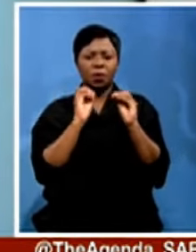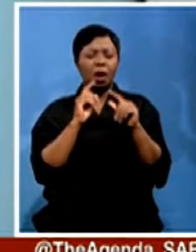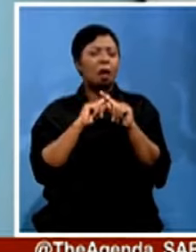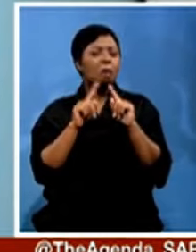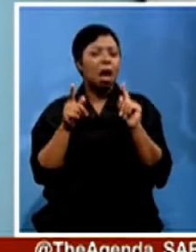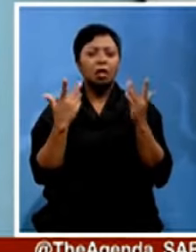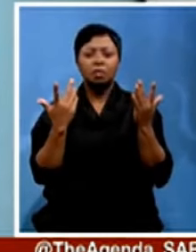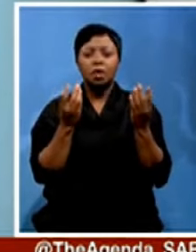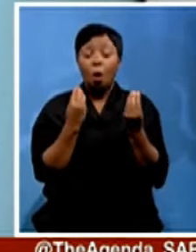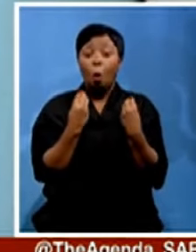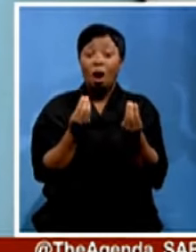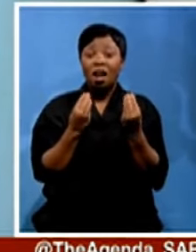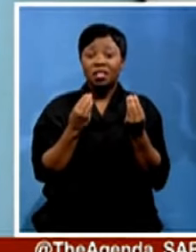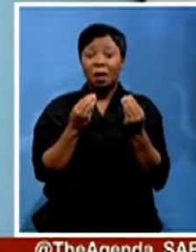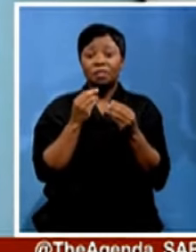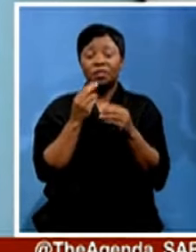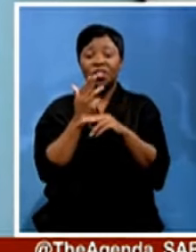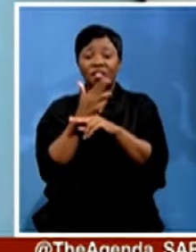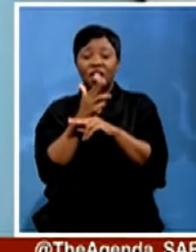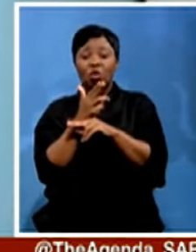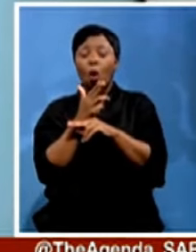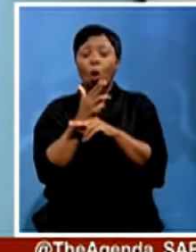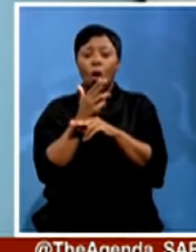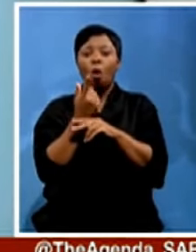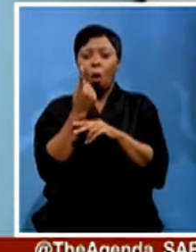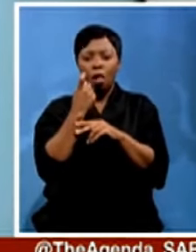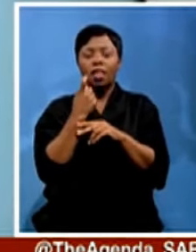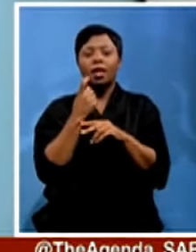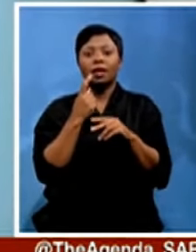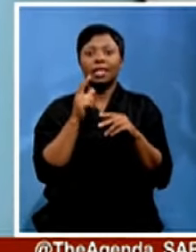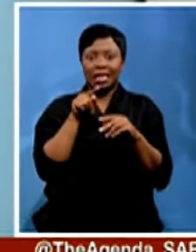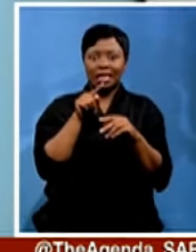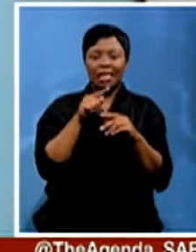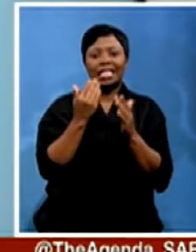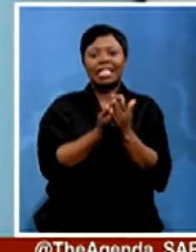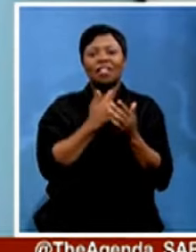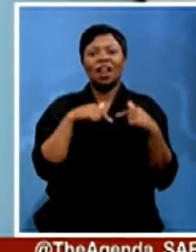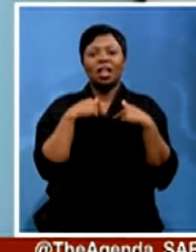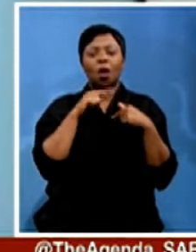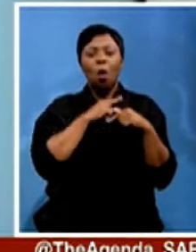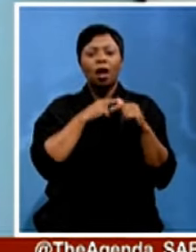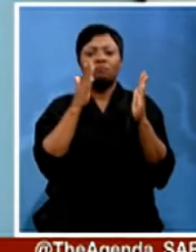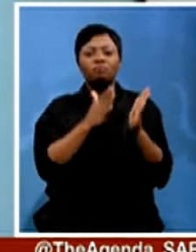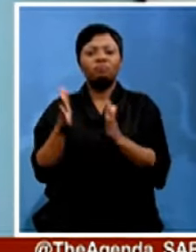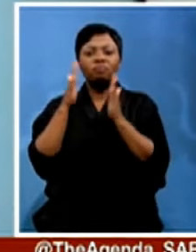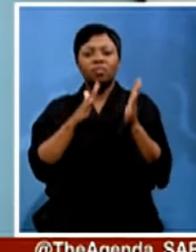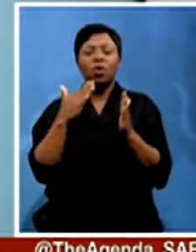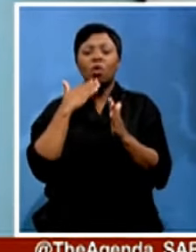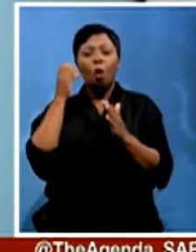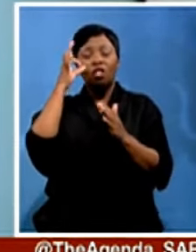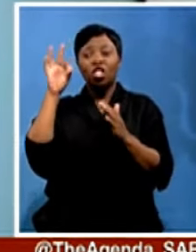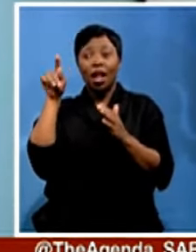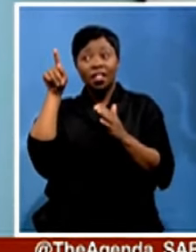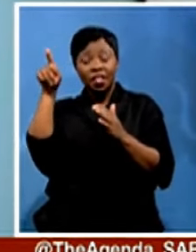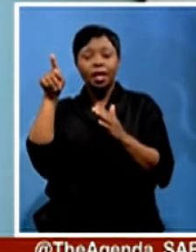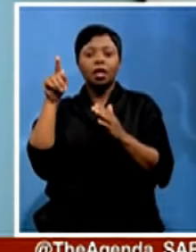everybody's savior in the beginning, because we were able to make arrangements with the officials at the prison to do the postponements